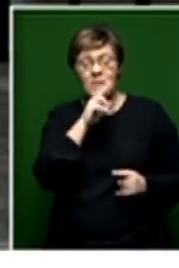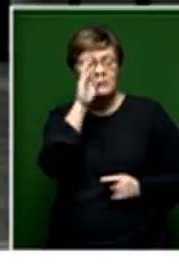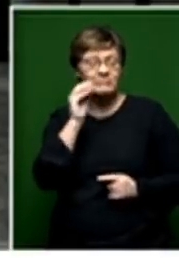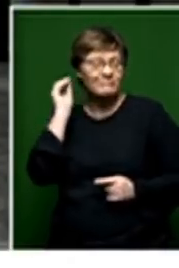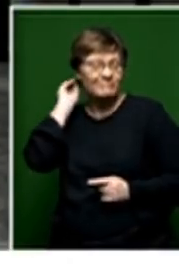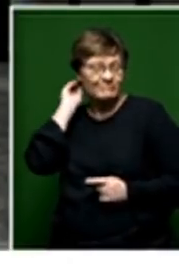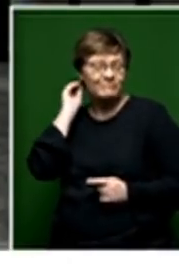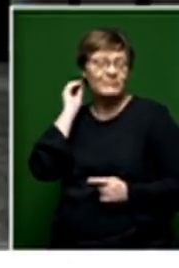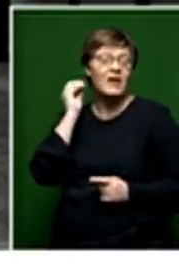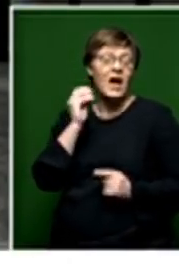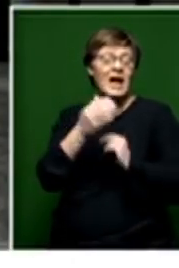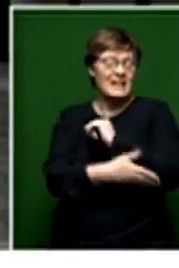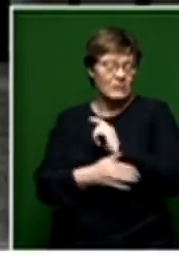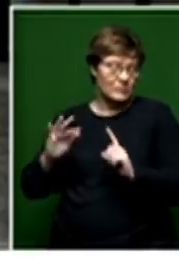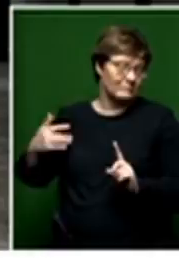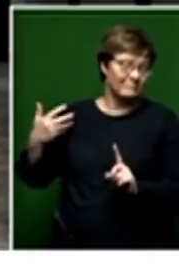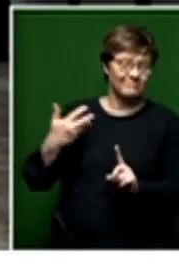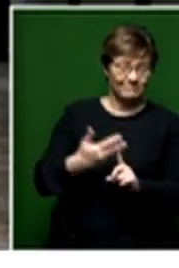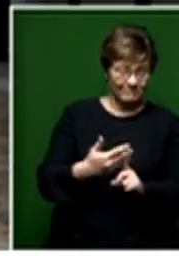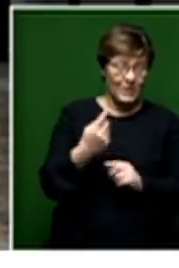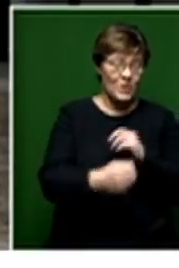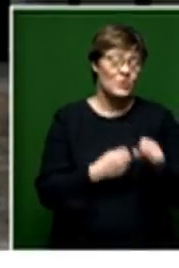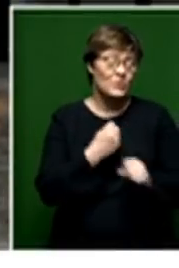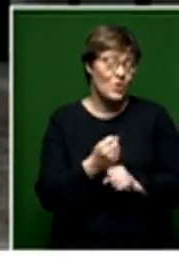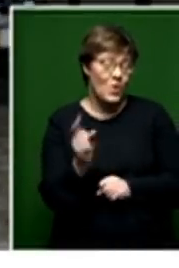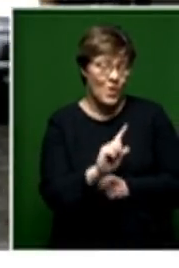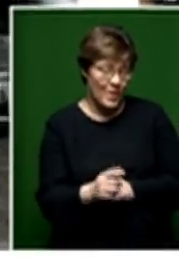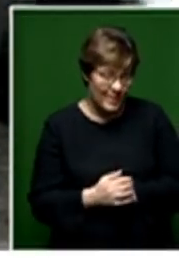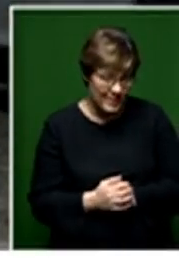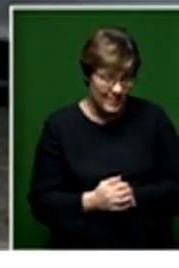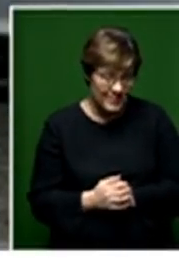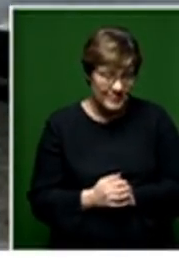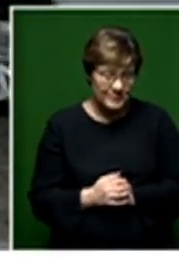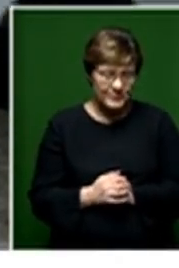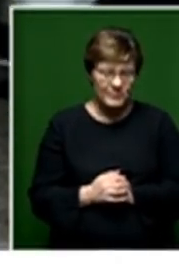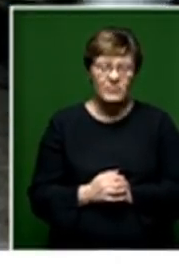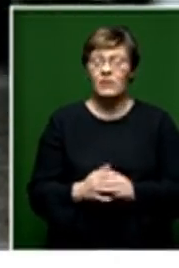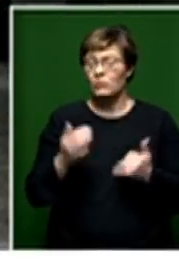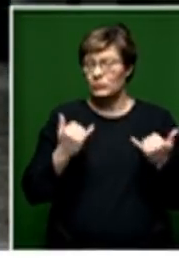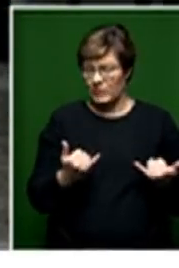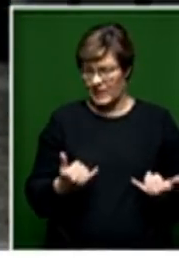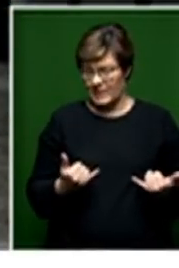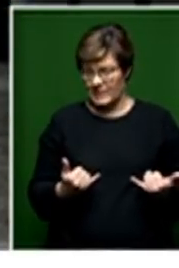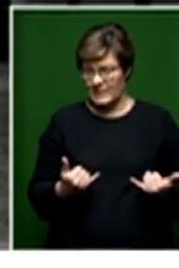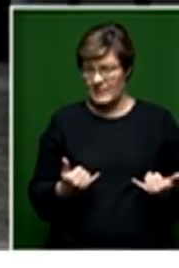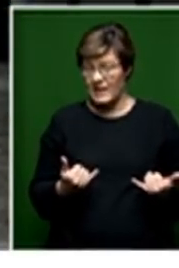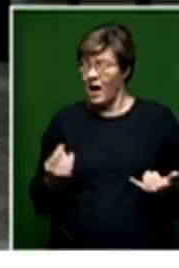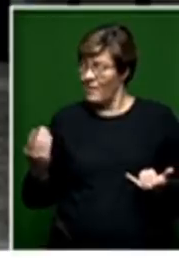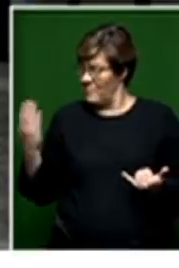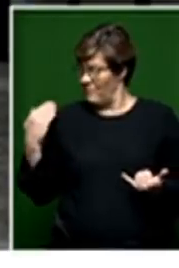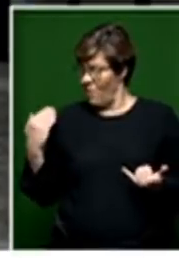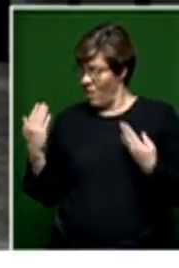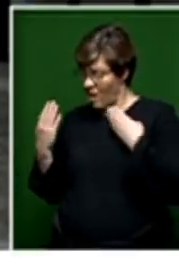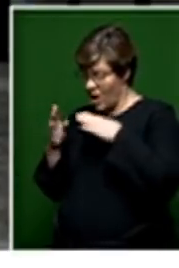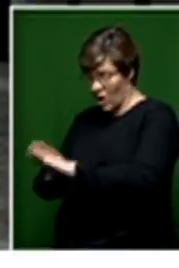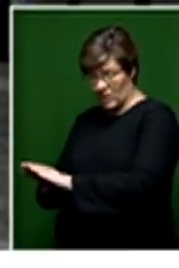account what has been happening in the country and in the world over the past year. And today, in fact, would be the first time since lockdown